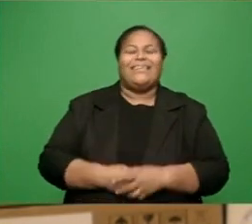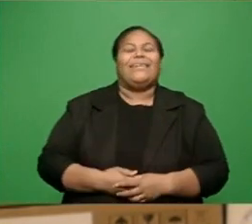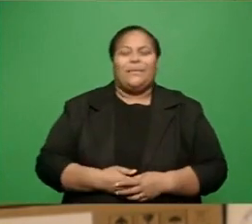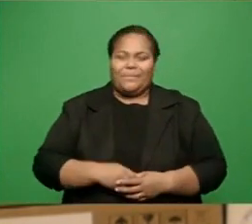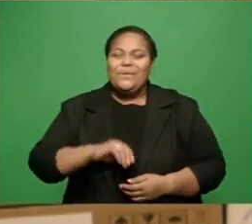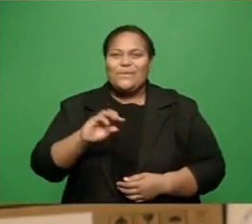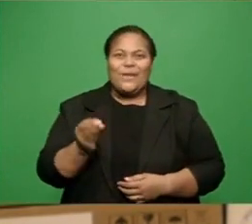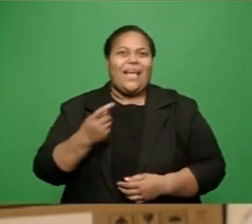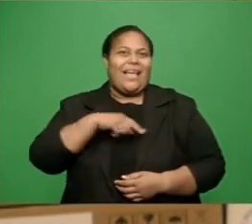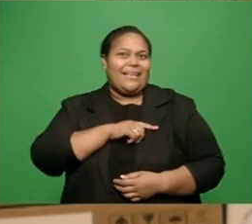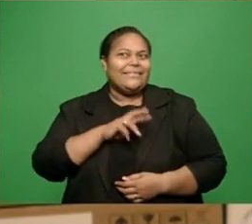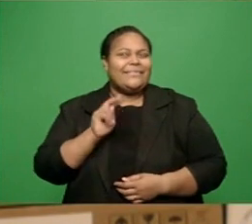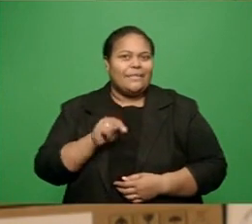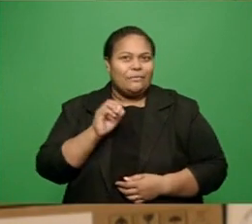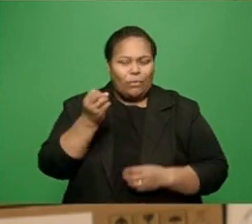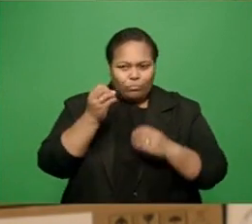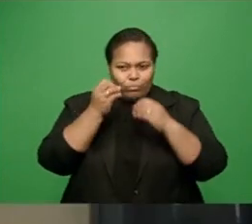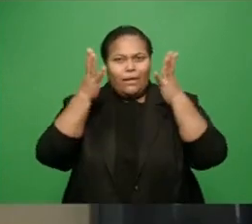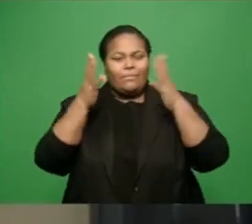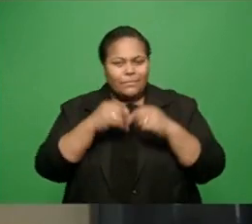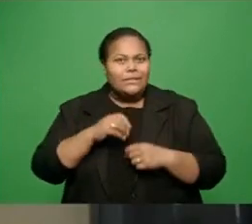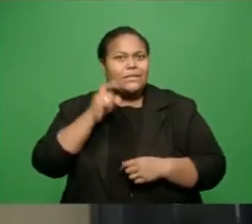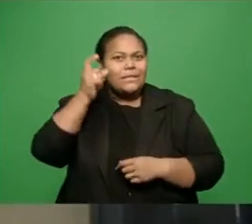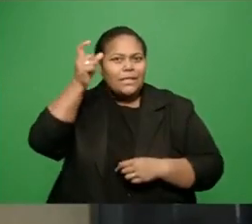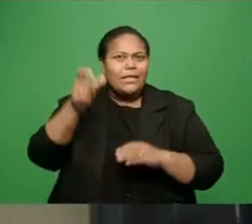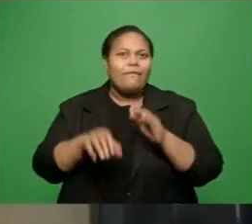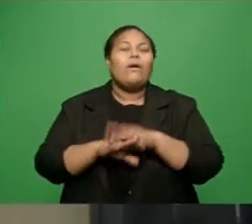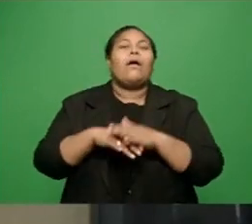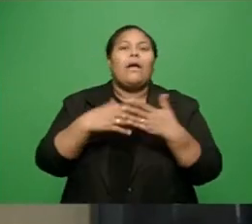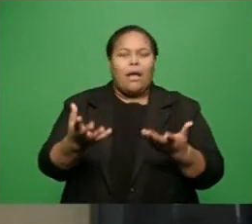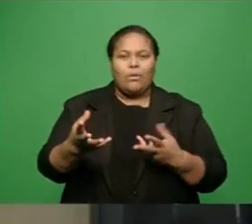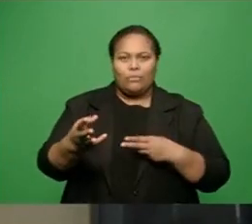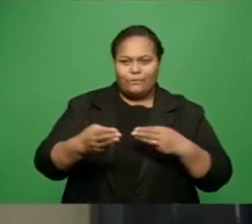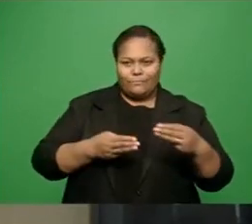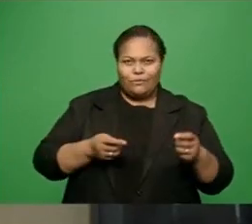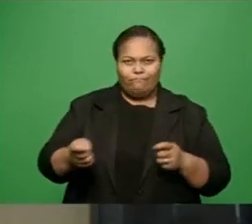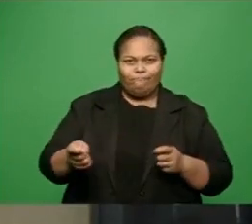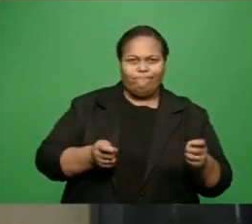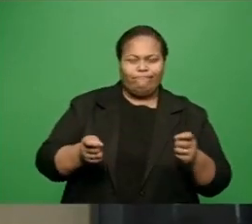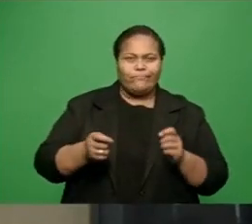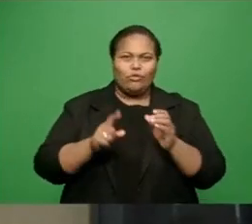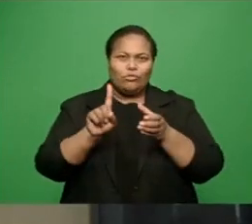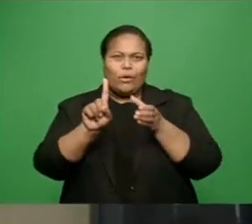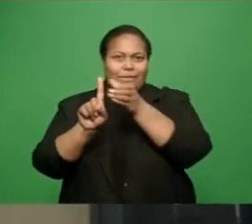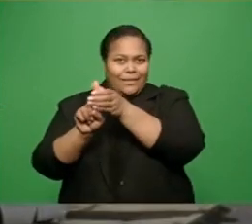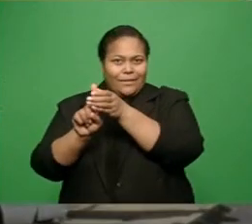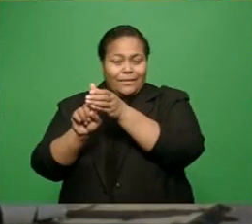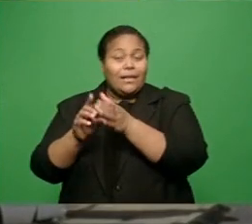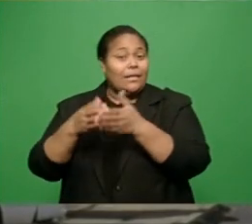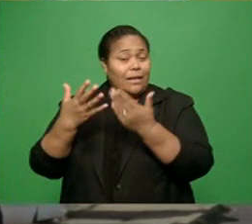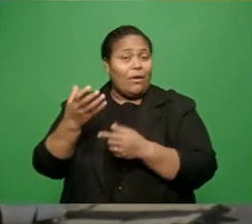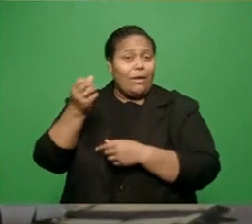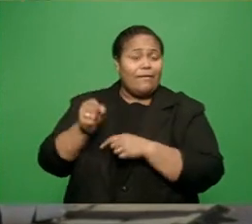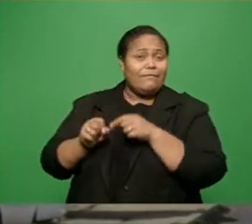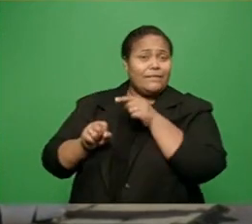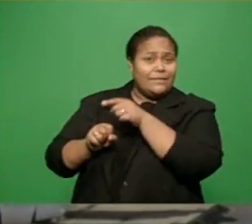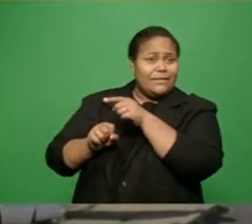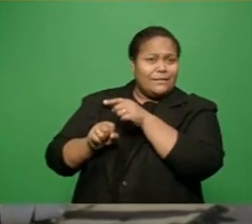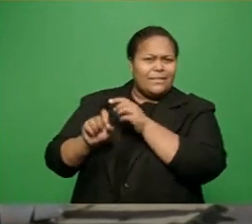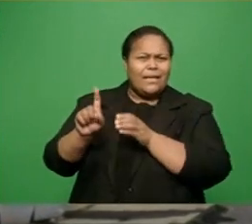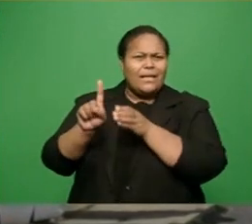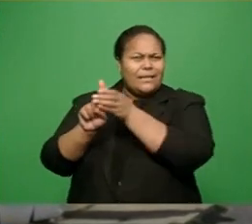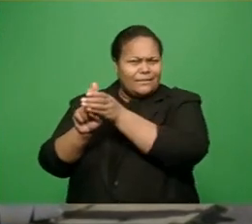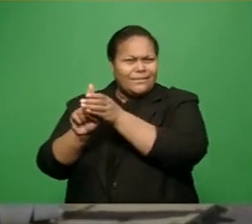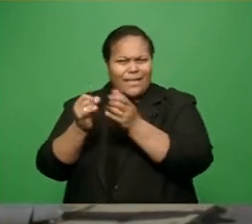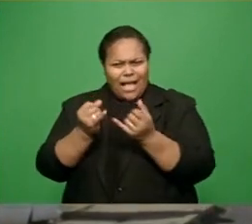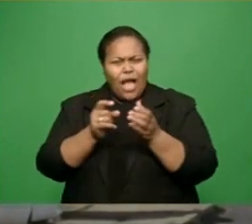in relation to how we manage our quarantine. Dr. Fong says there are distinct features in quarantine, while people manning isolation